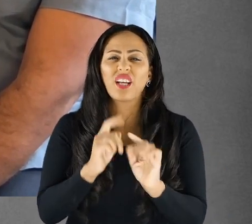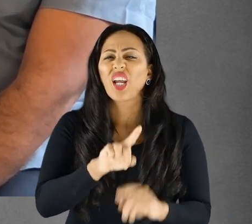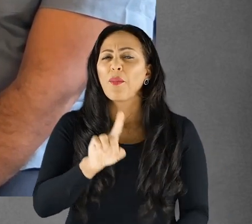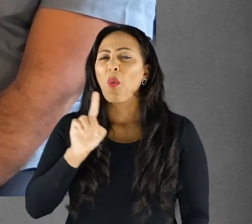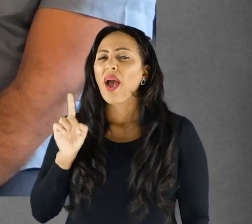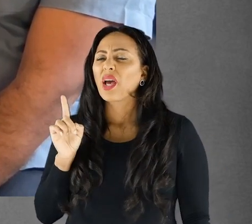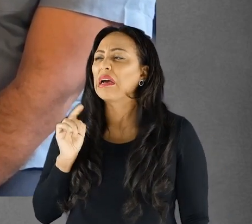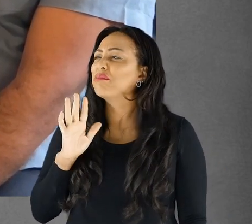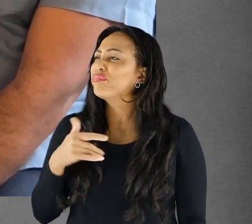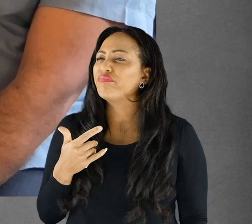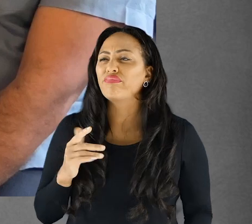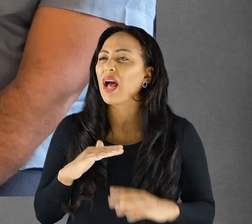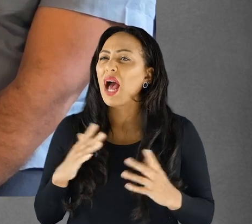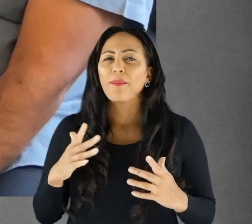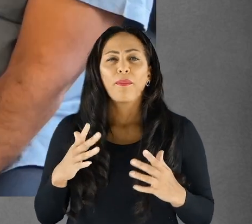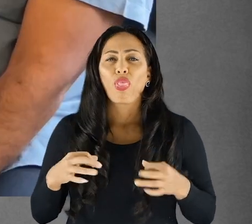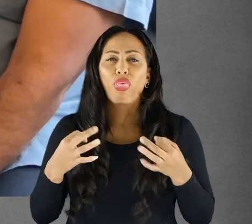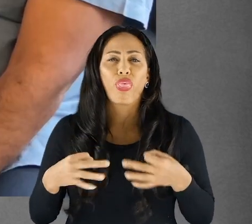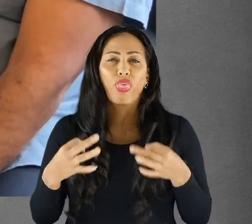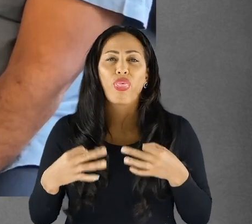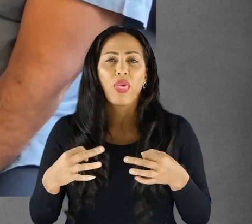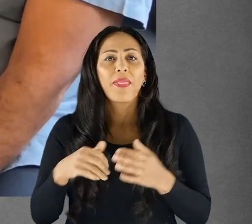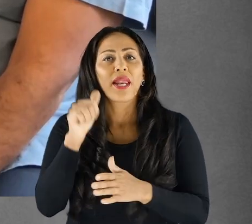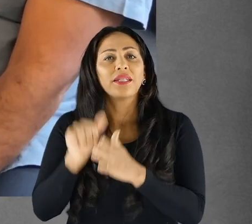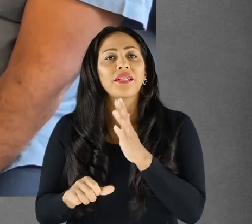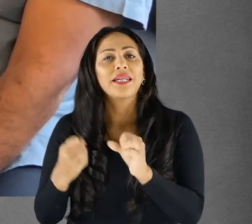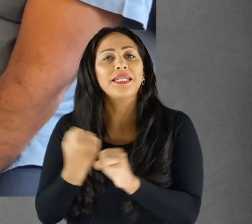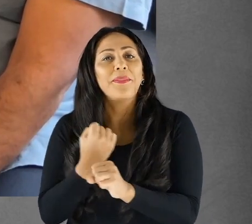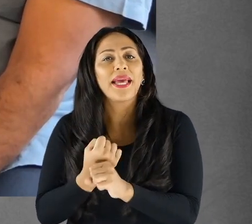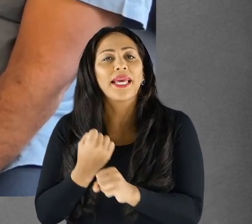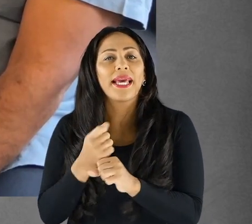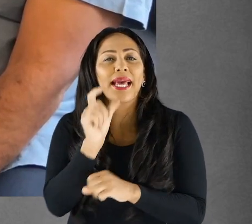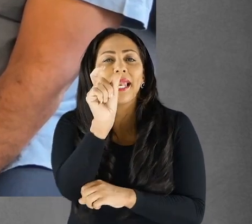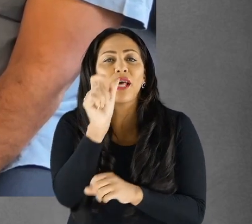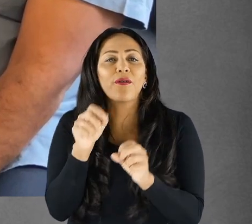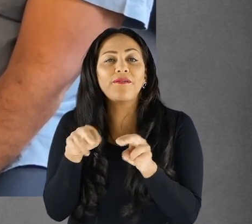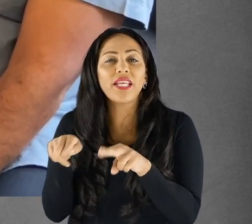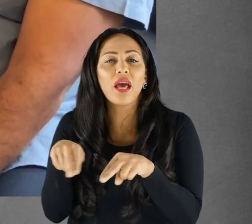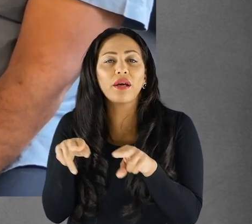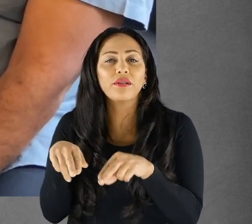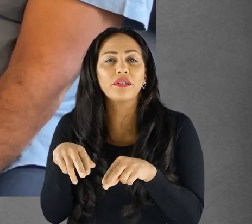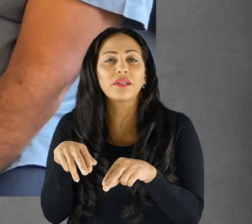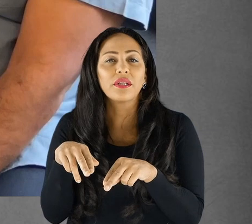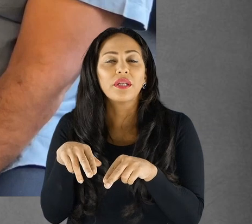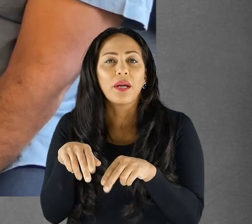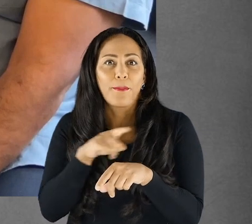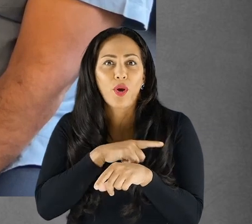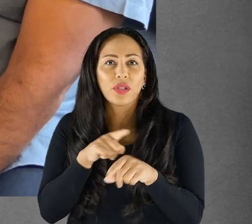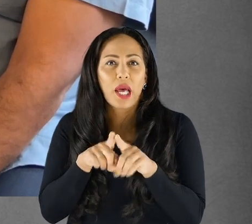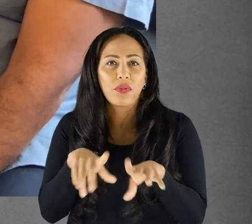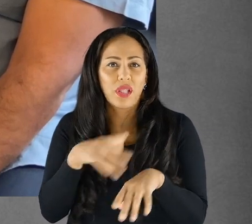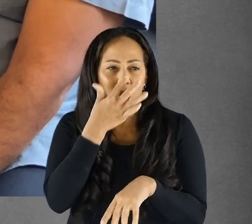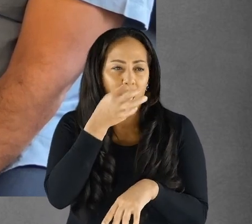doing a music project, and I kept coming away from this studio project thinking I'm procrastinating, and I was just like started to make